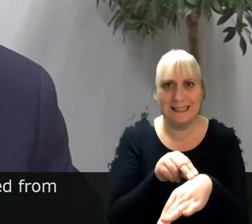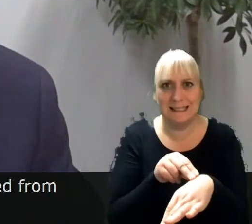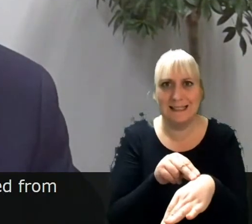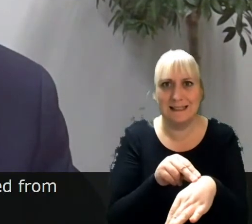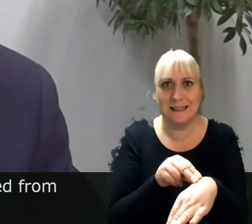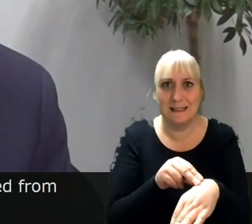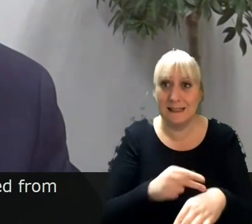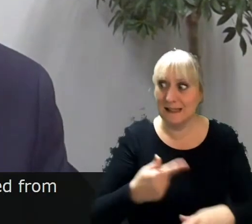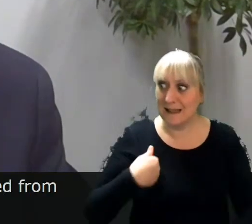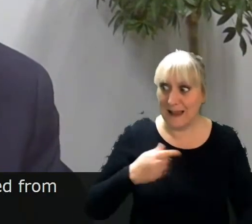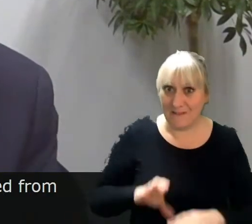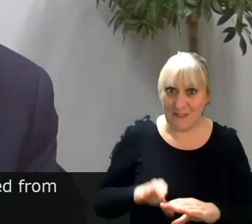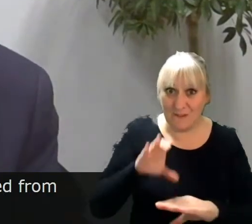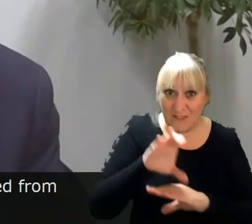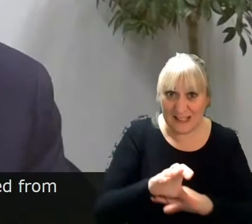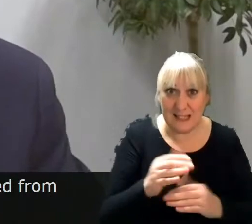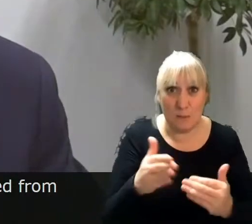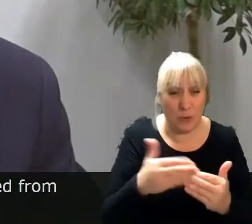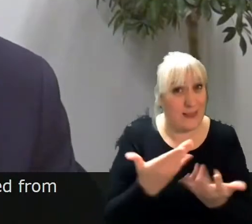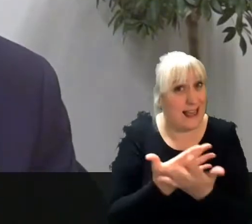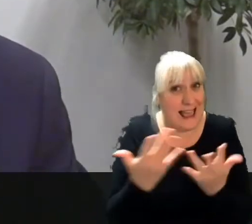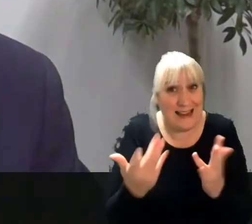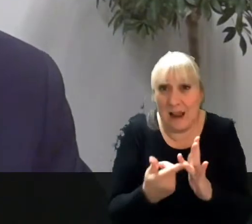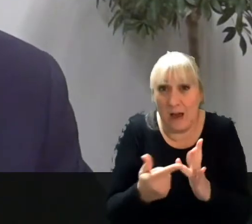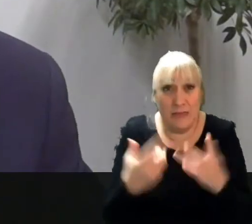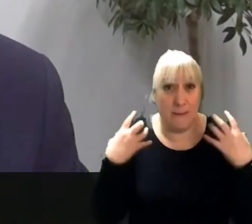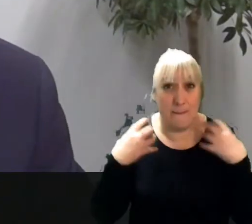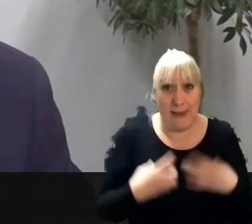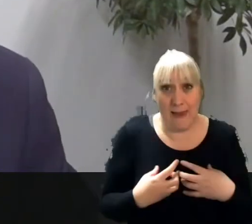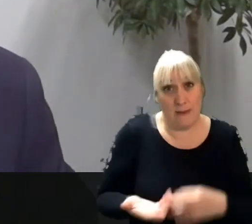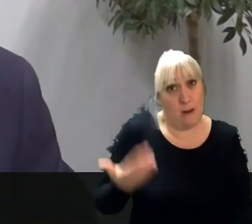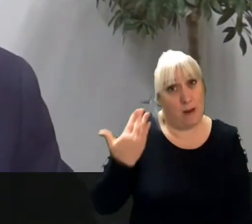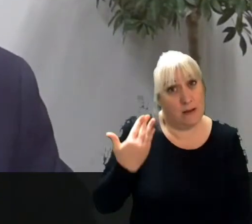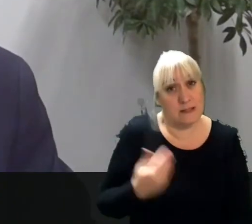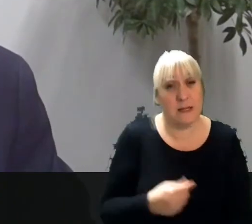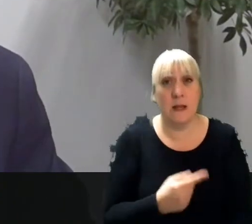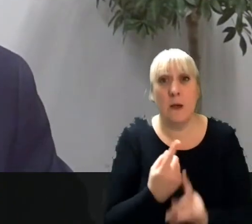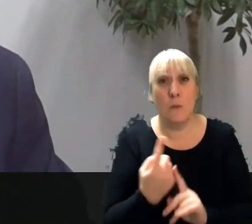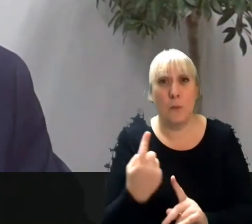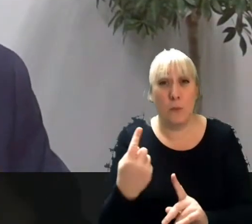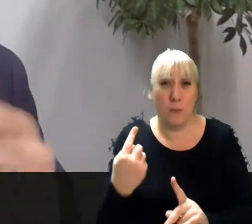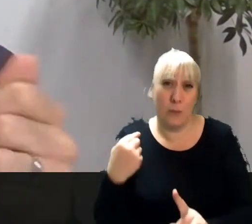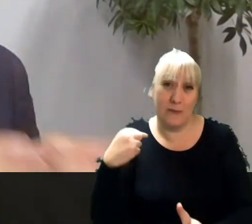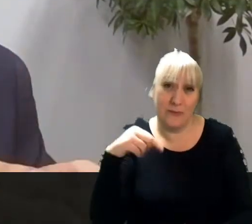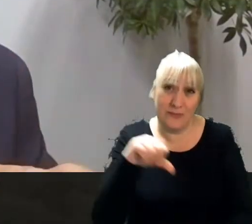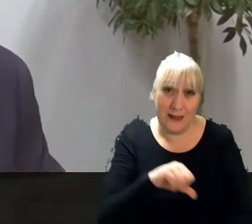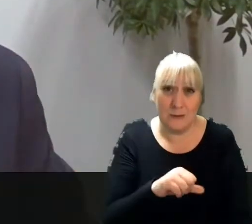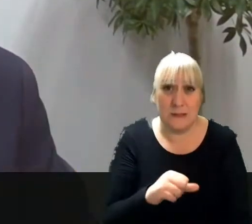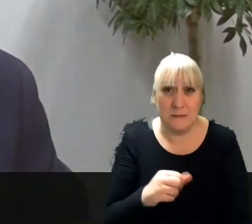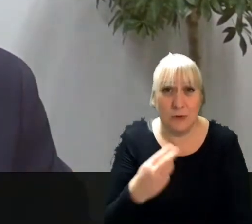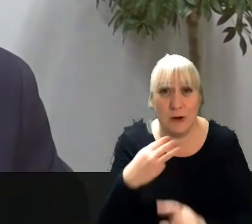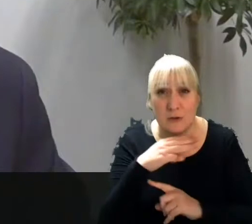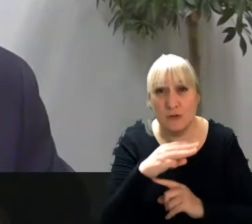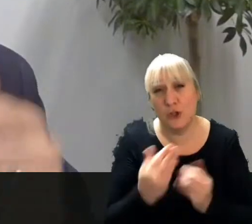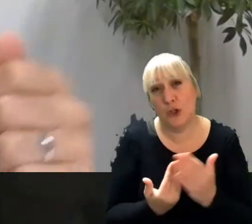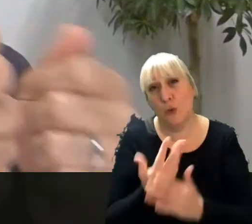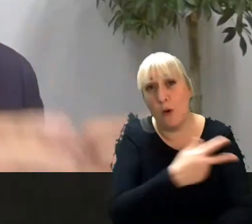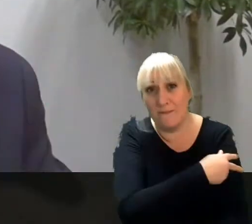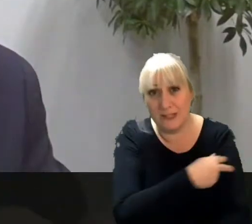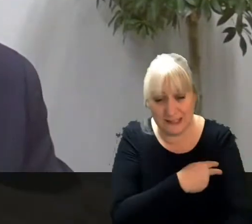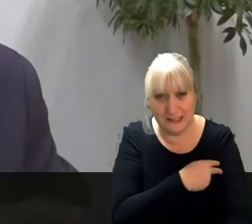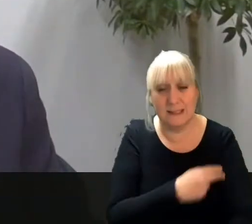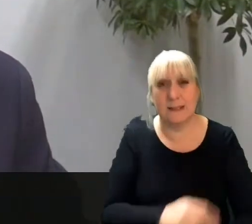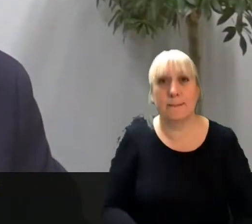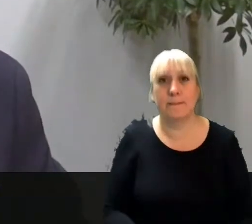than any mayor in the past, more than 1,300 additional officers since I became mayor, been tough on crime. We've got a new violent